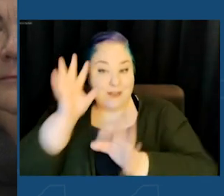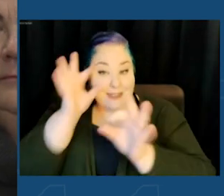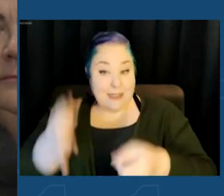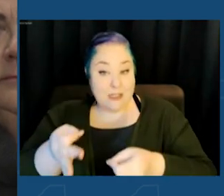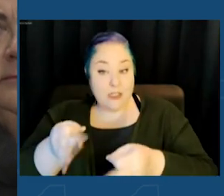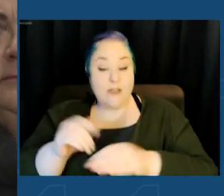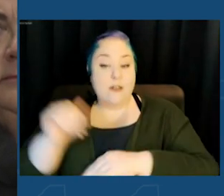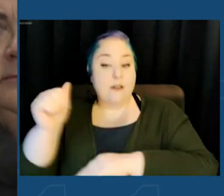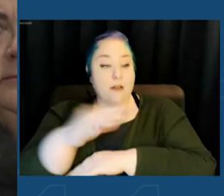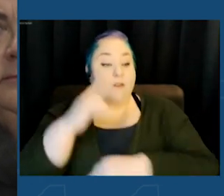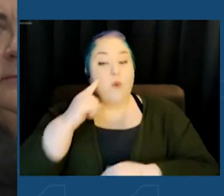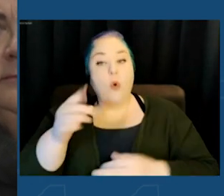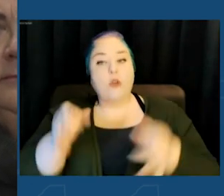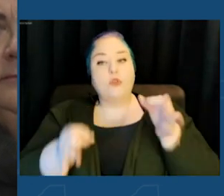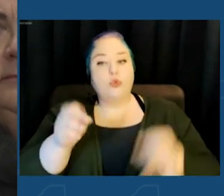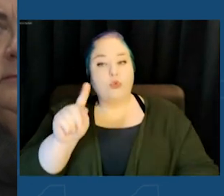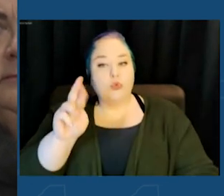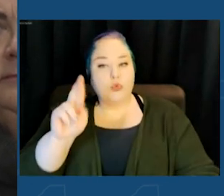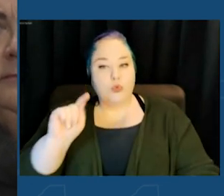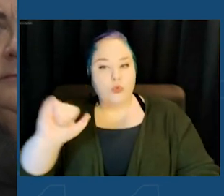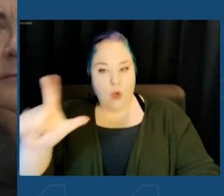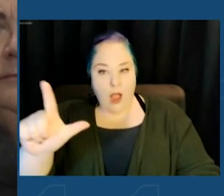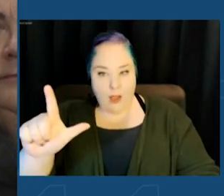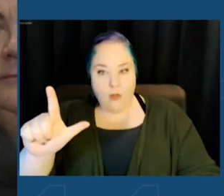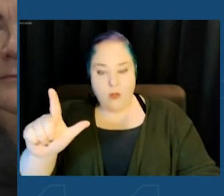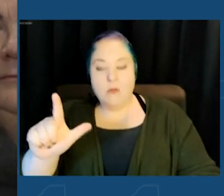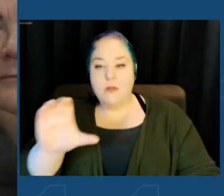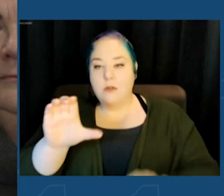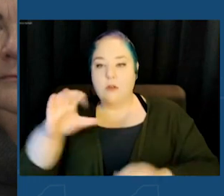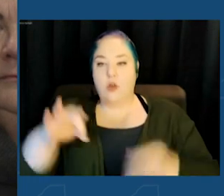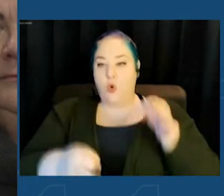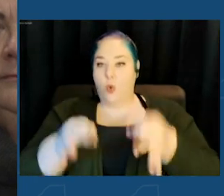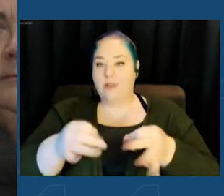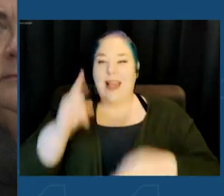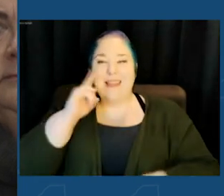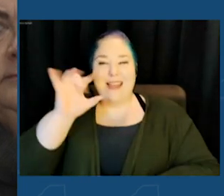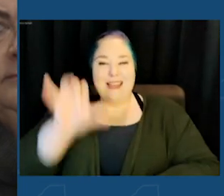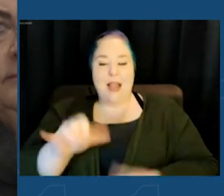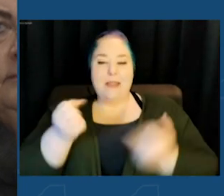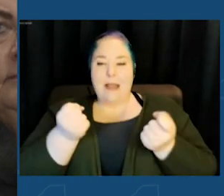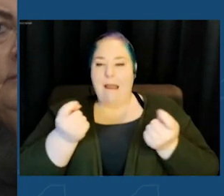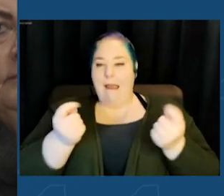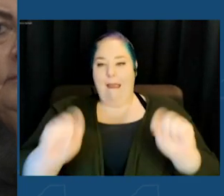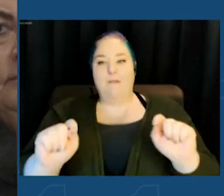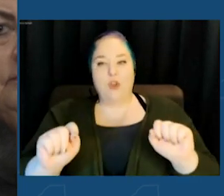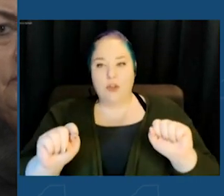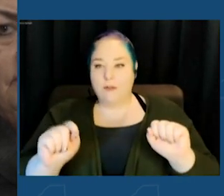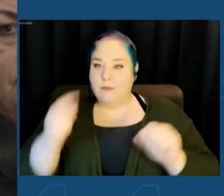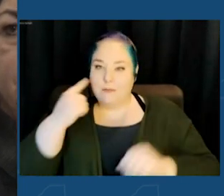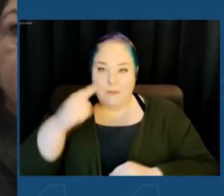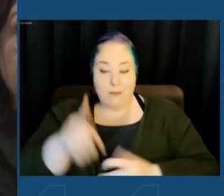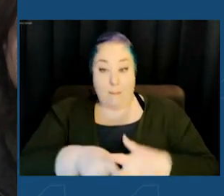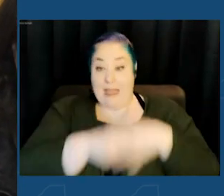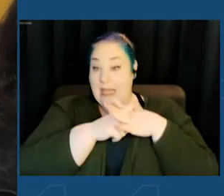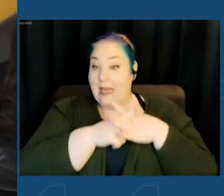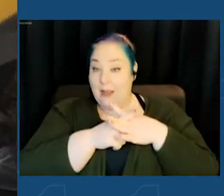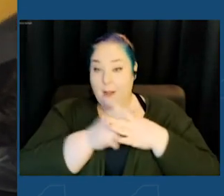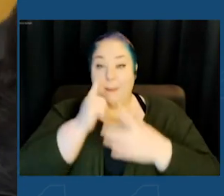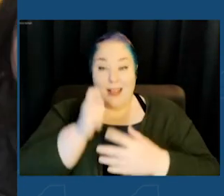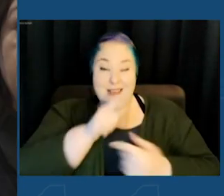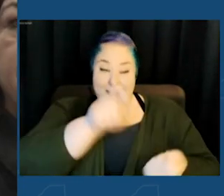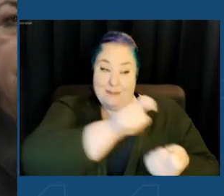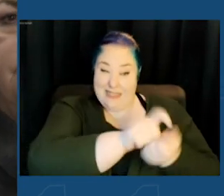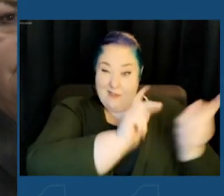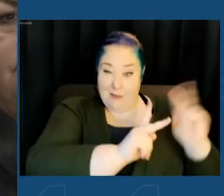courts so I think there's been a mobilized effort from the beginning because certain individuals wanted individuals who were on the not